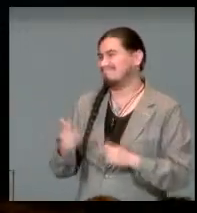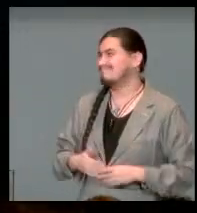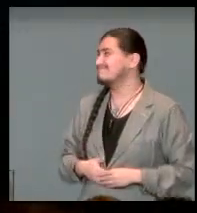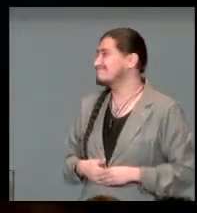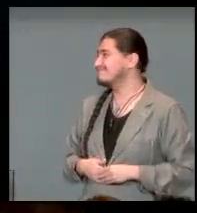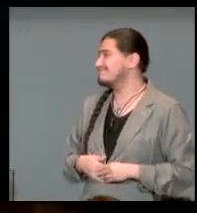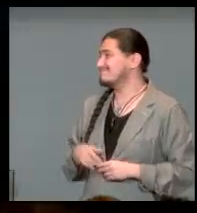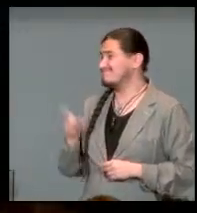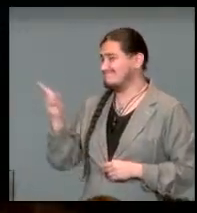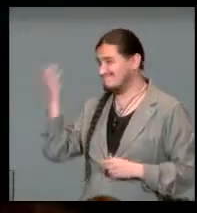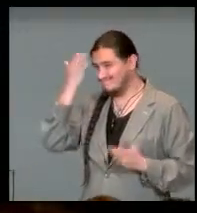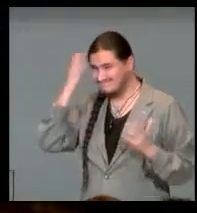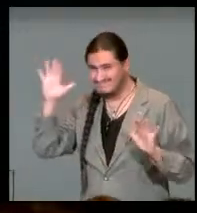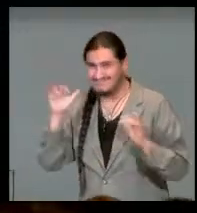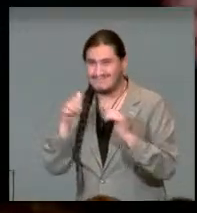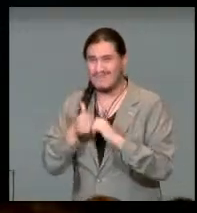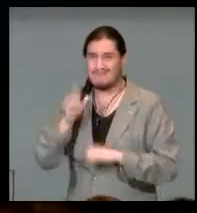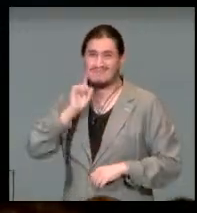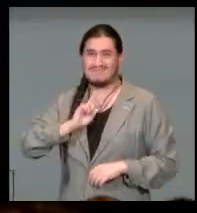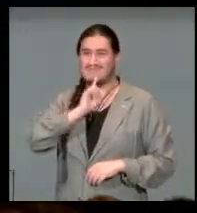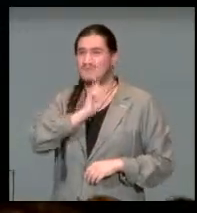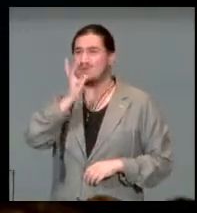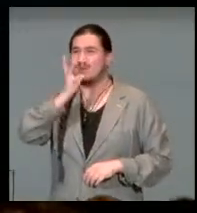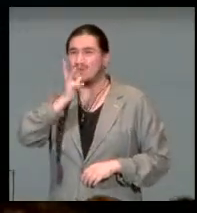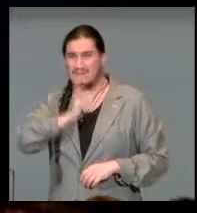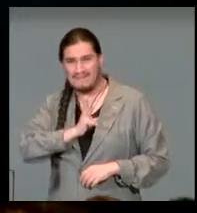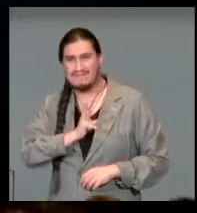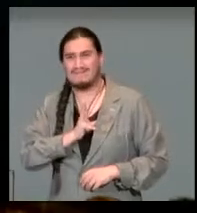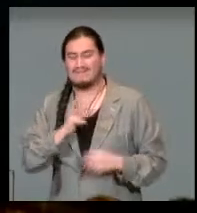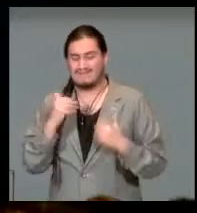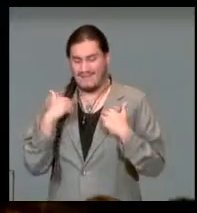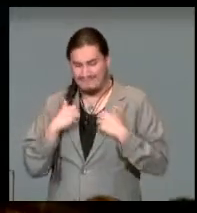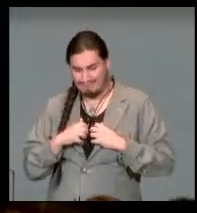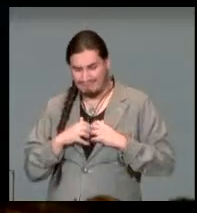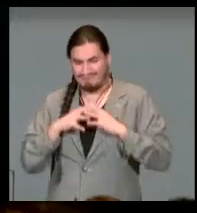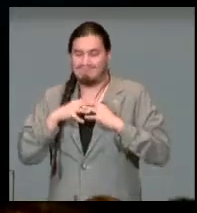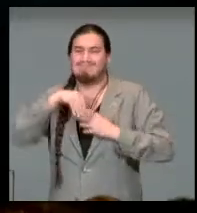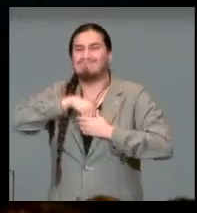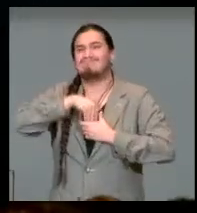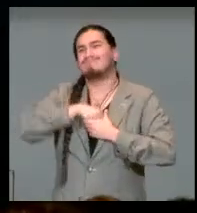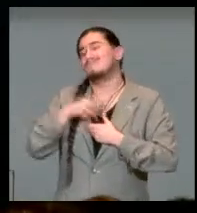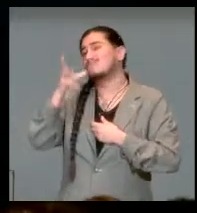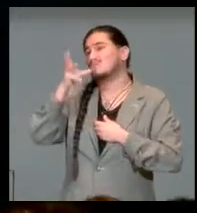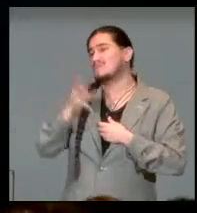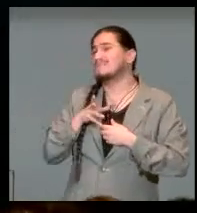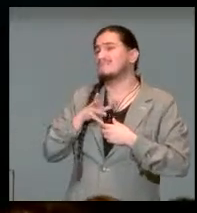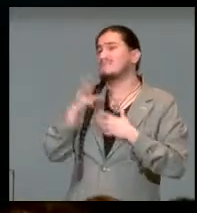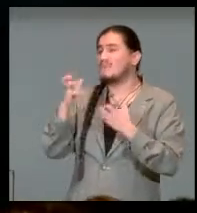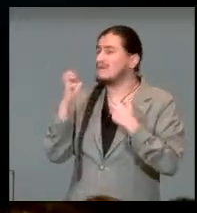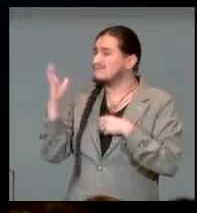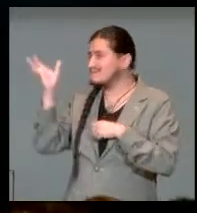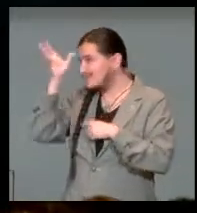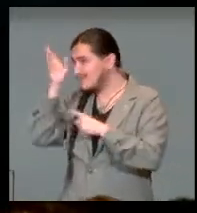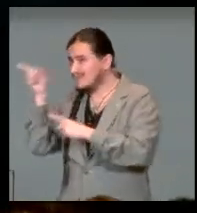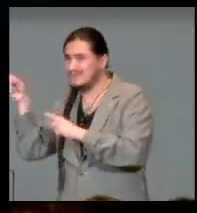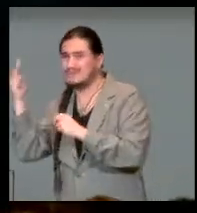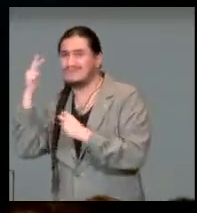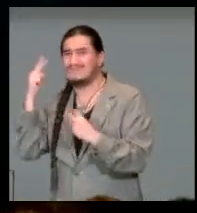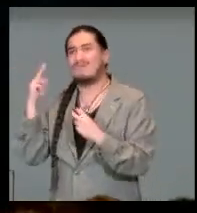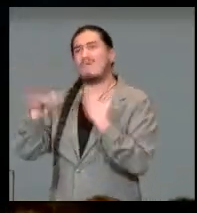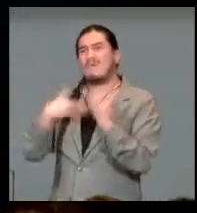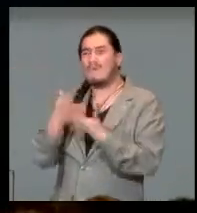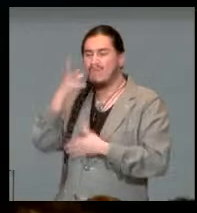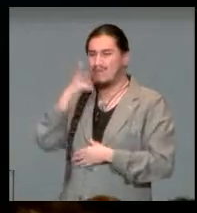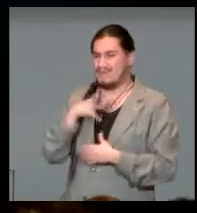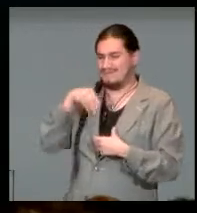He doesn't know how this single woman has built a colony in me. This woman wants my father to see all of the tiny woman